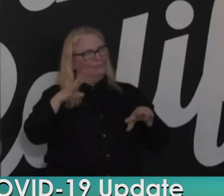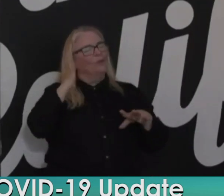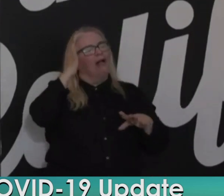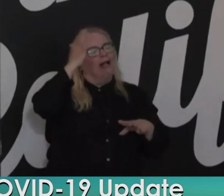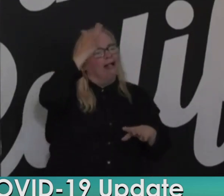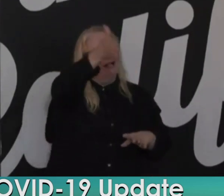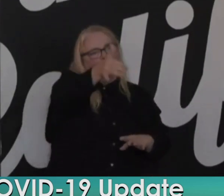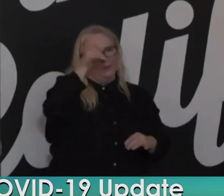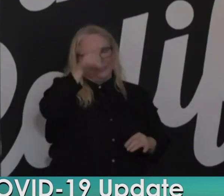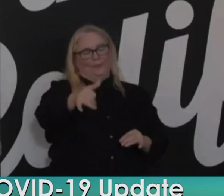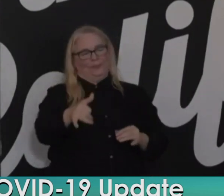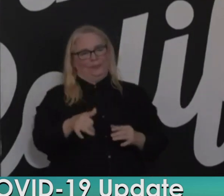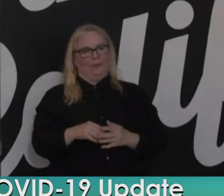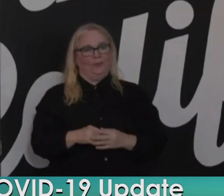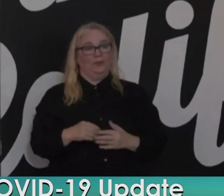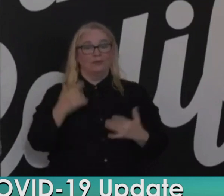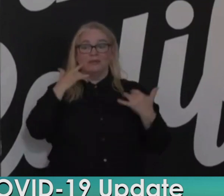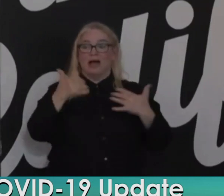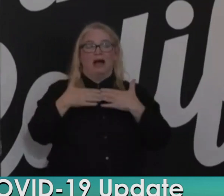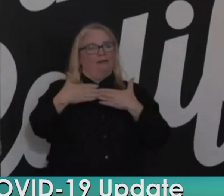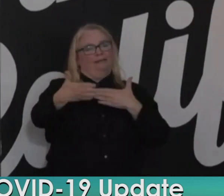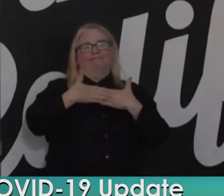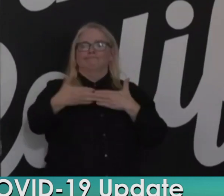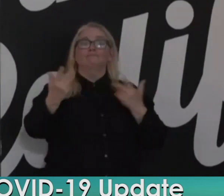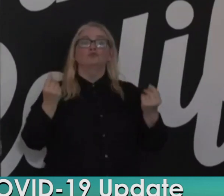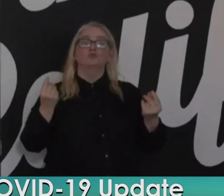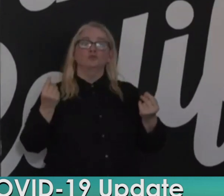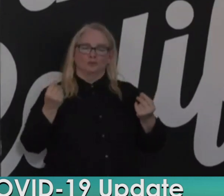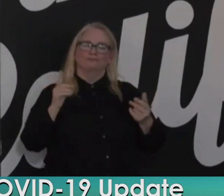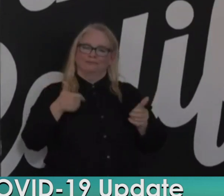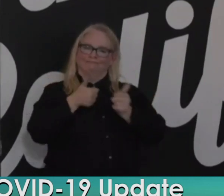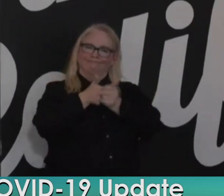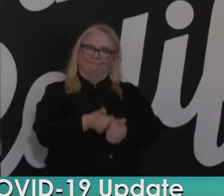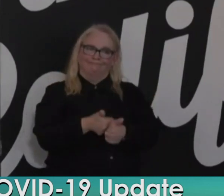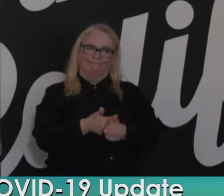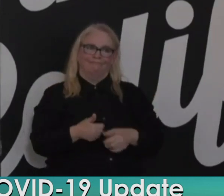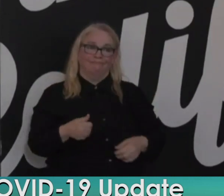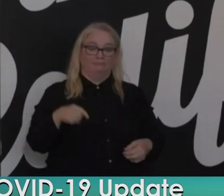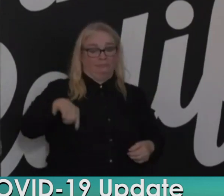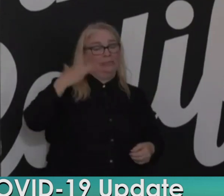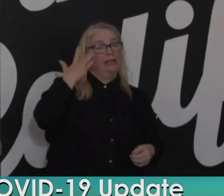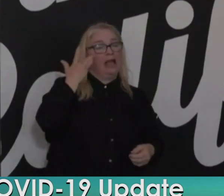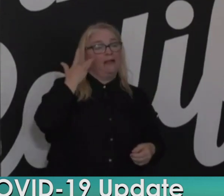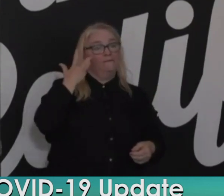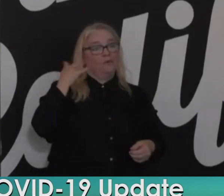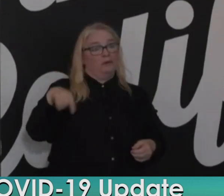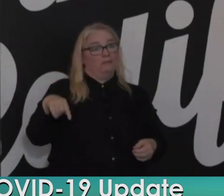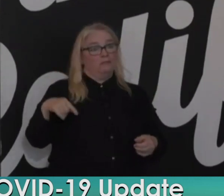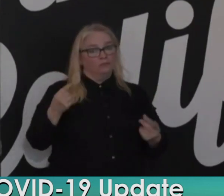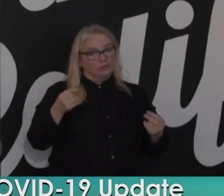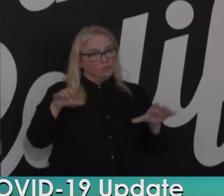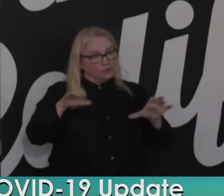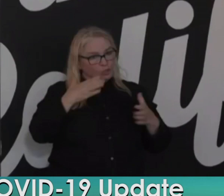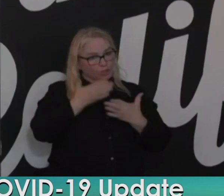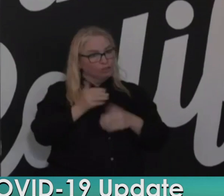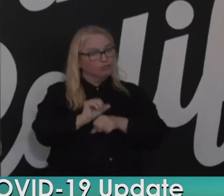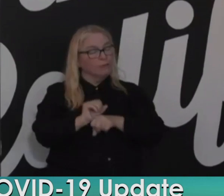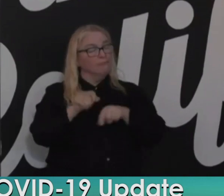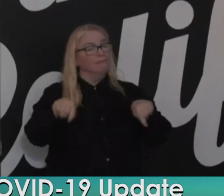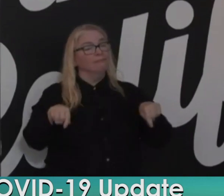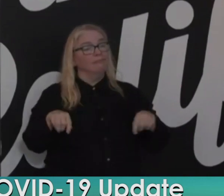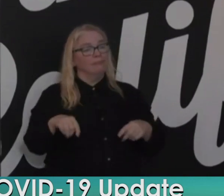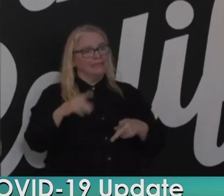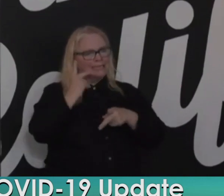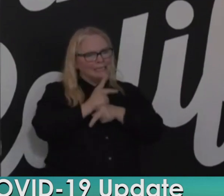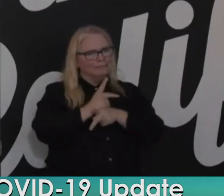in between? And in this state, you've just done such a remarkable job keeping that line, keeping our total number